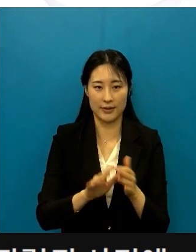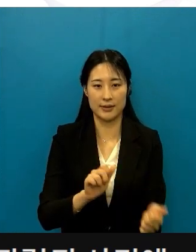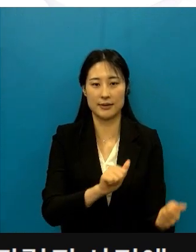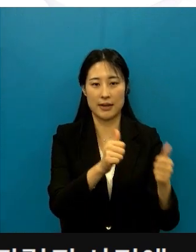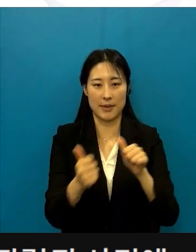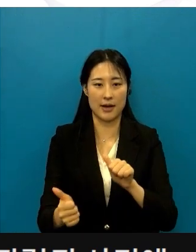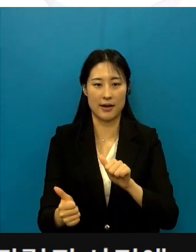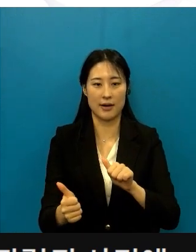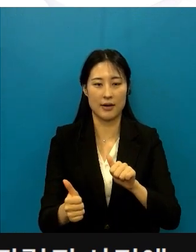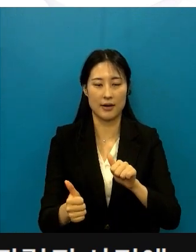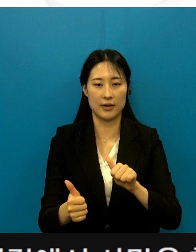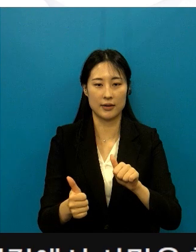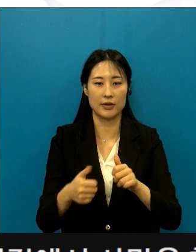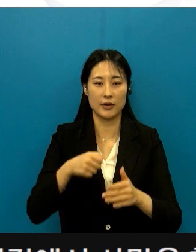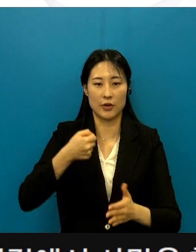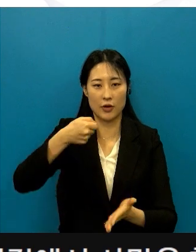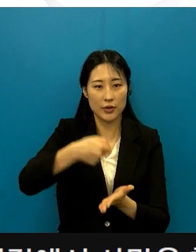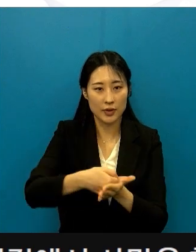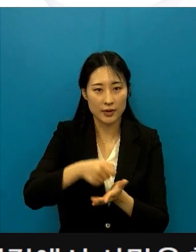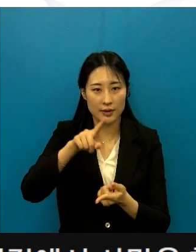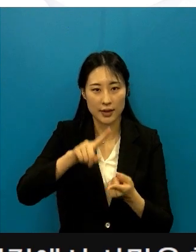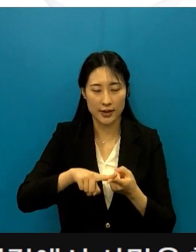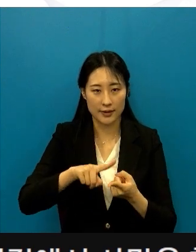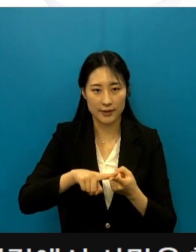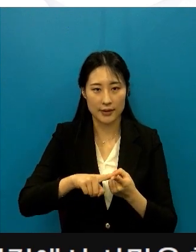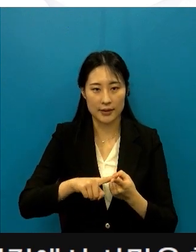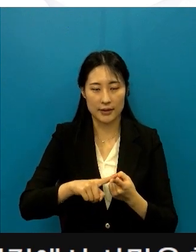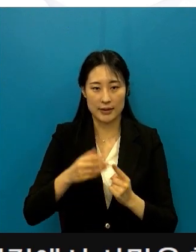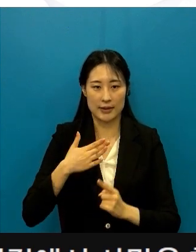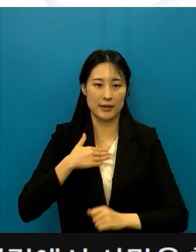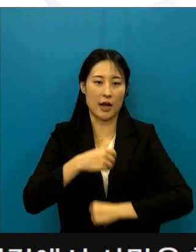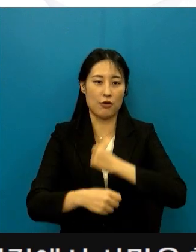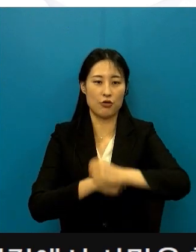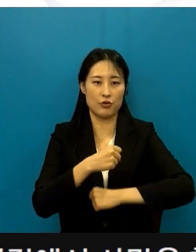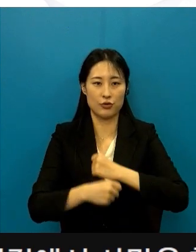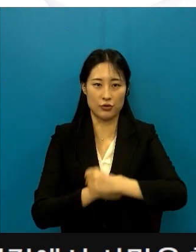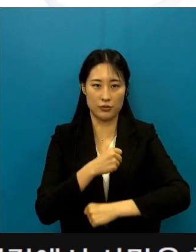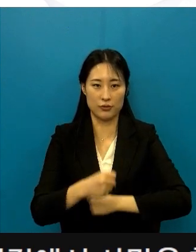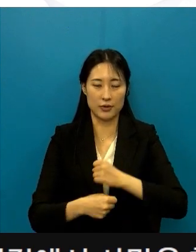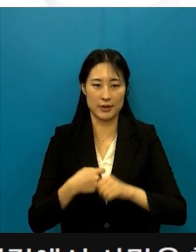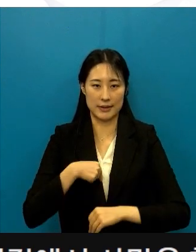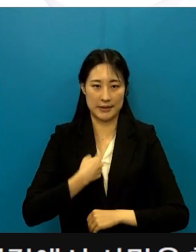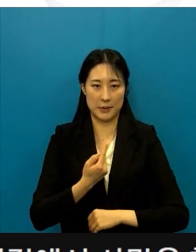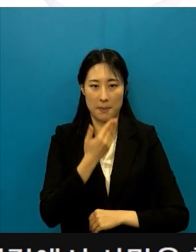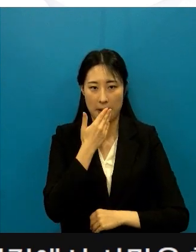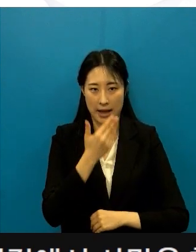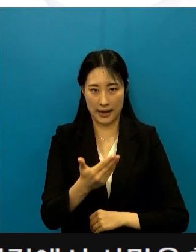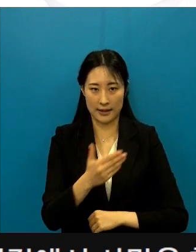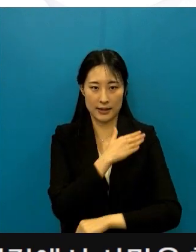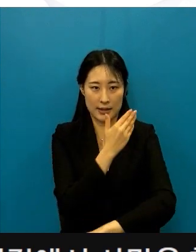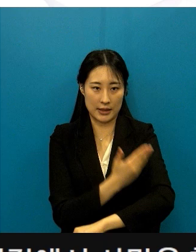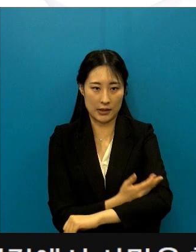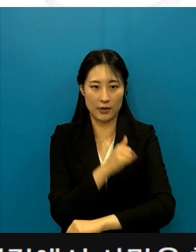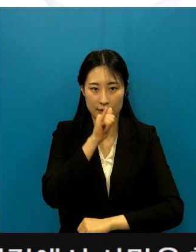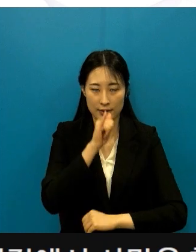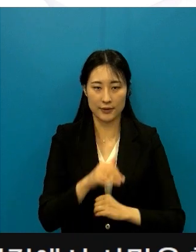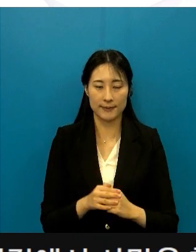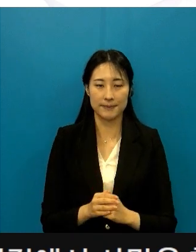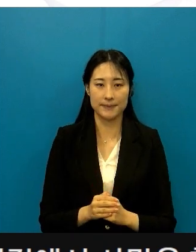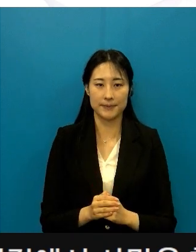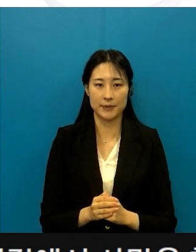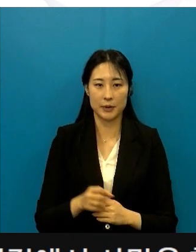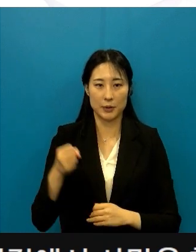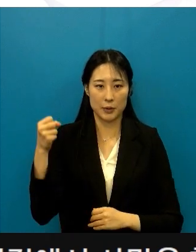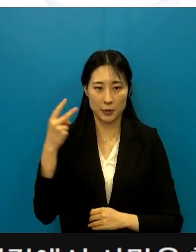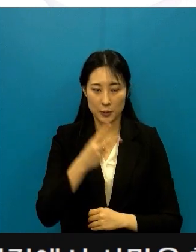of freely reaching a decision on this question and acting in consequence, is one of the aspects of the right to respect for